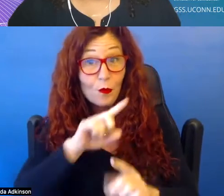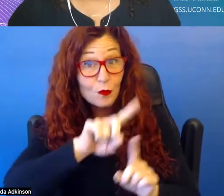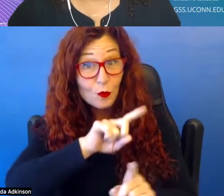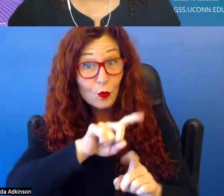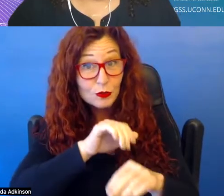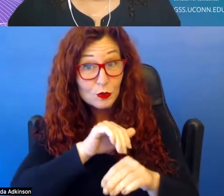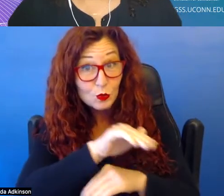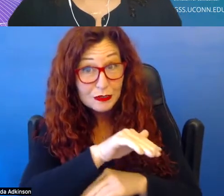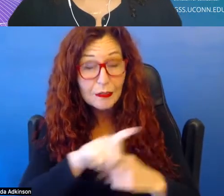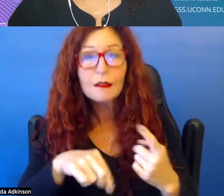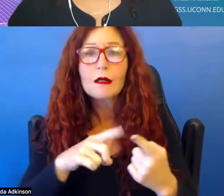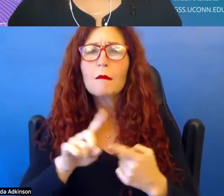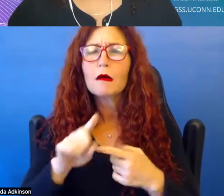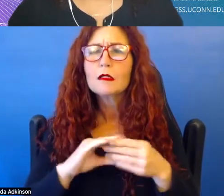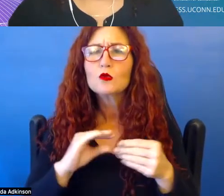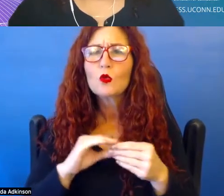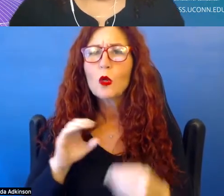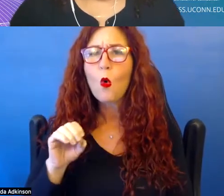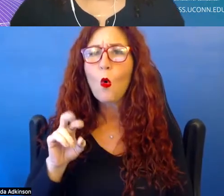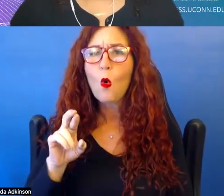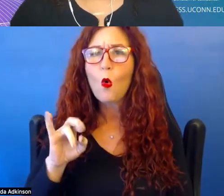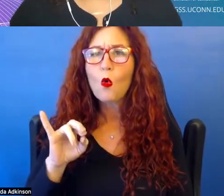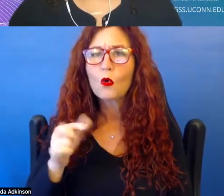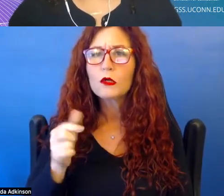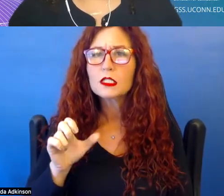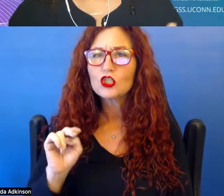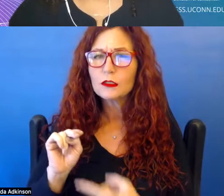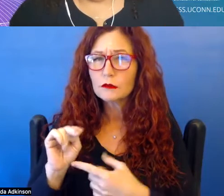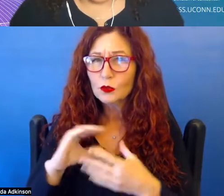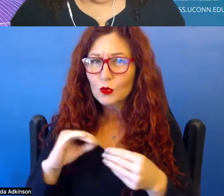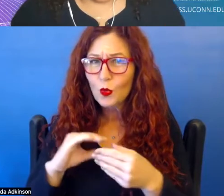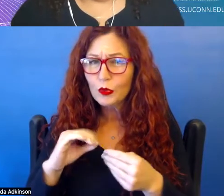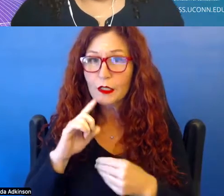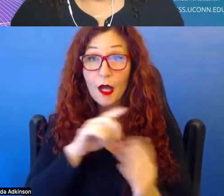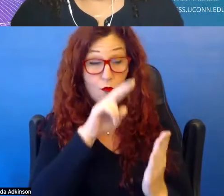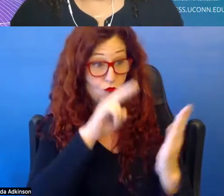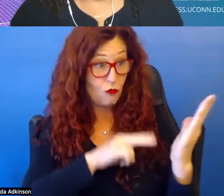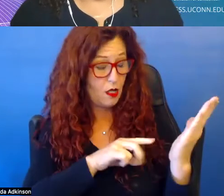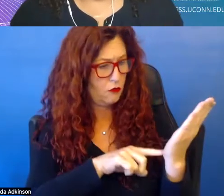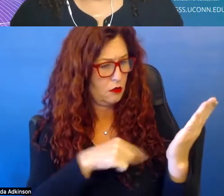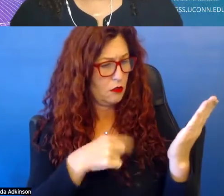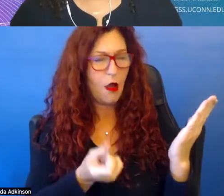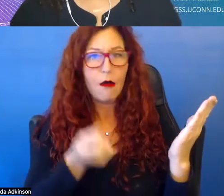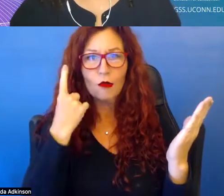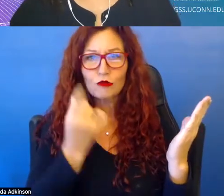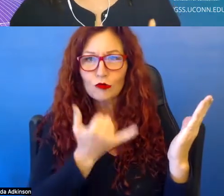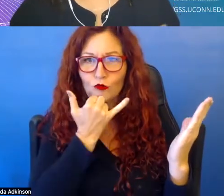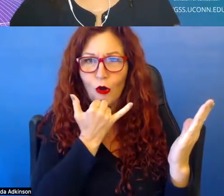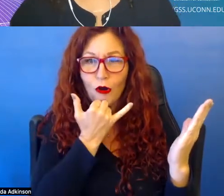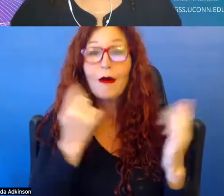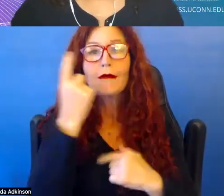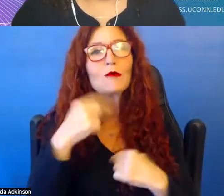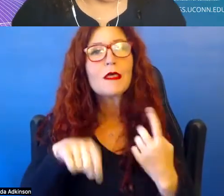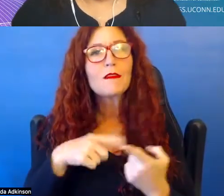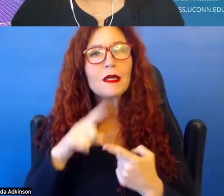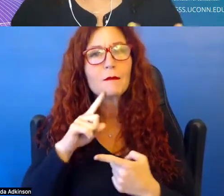origin story, I actually read it wrong. And I thought about the origin of anti-violence. And it made me think of